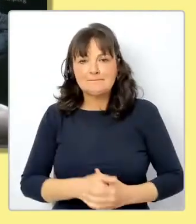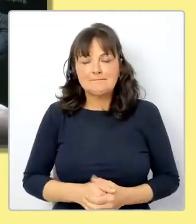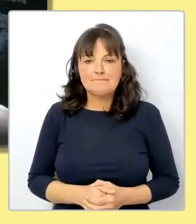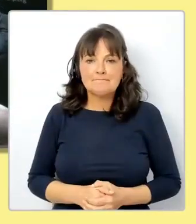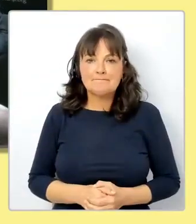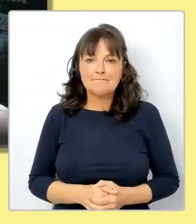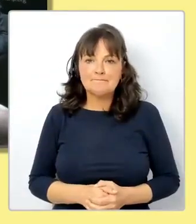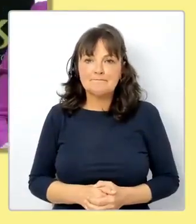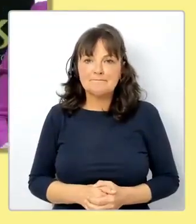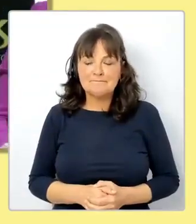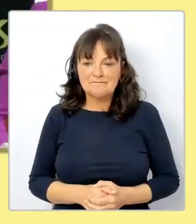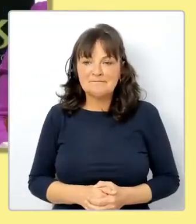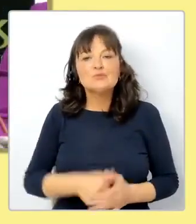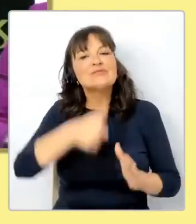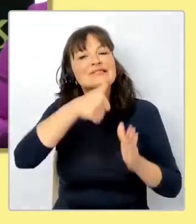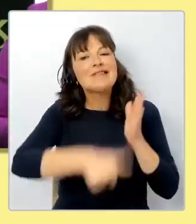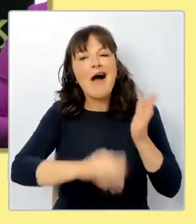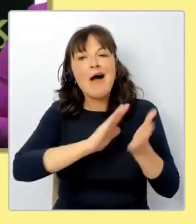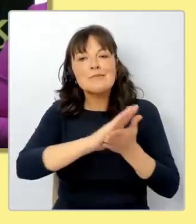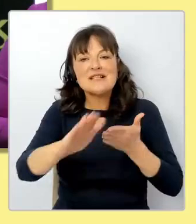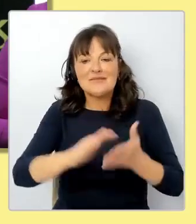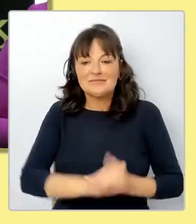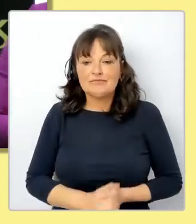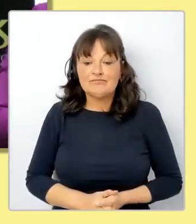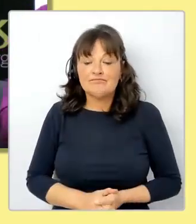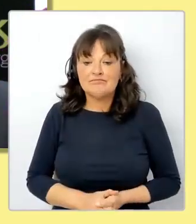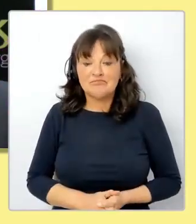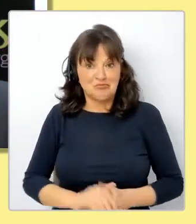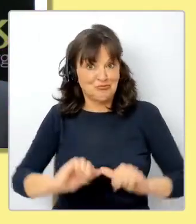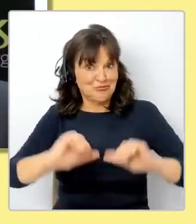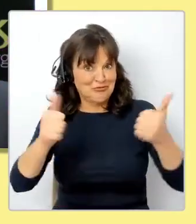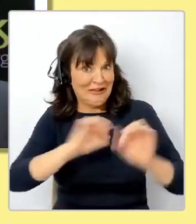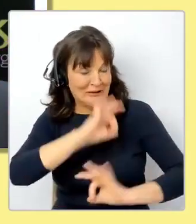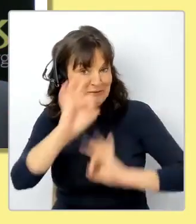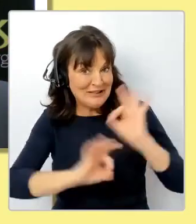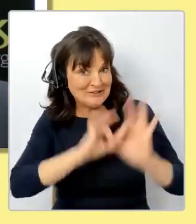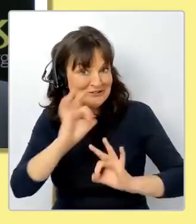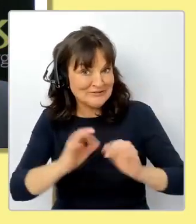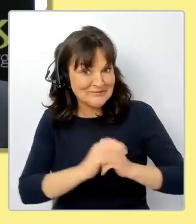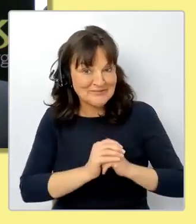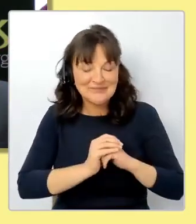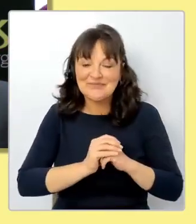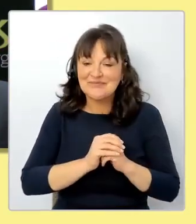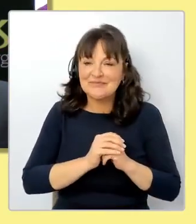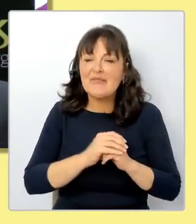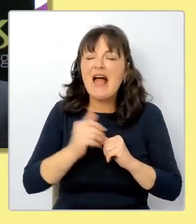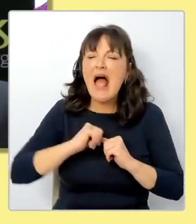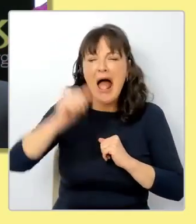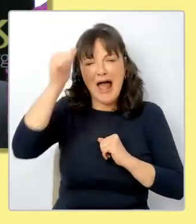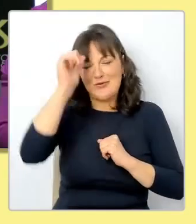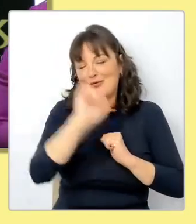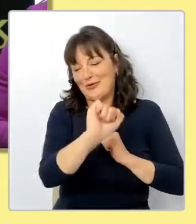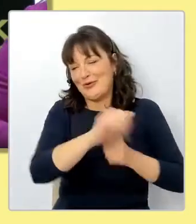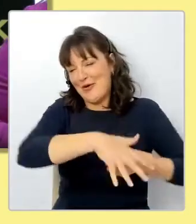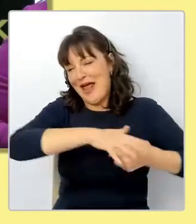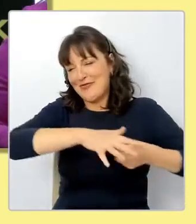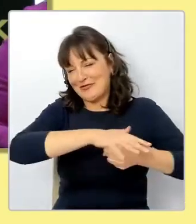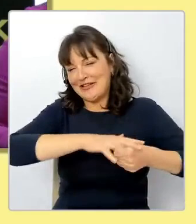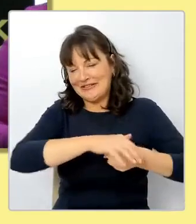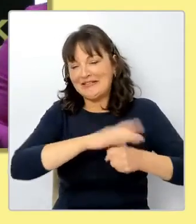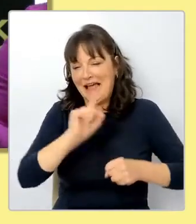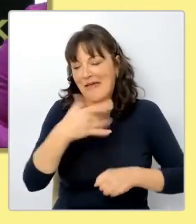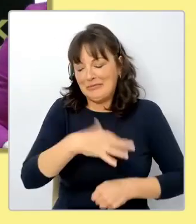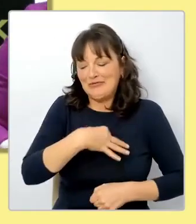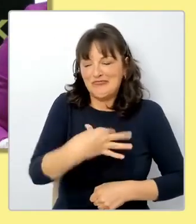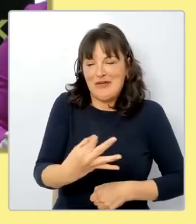We start with Hamza. It's a great question, and look, I know the ward that you represent, and look, I've represented Glasgow